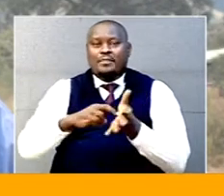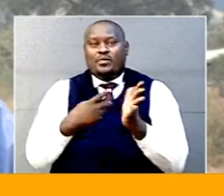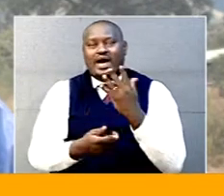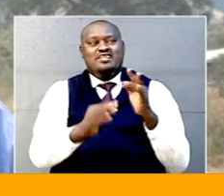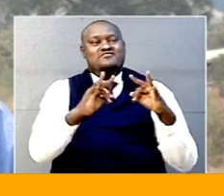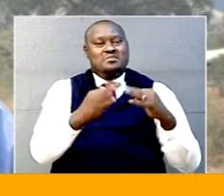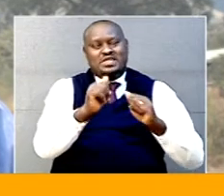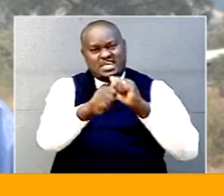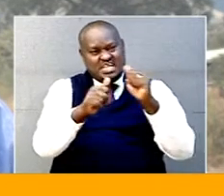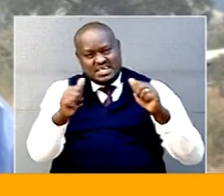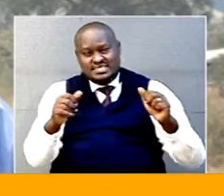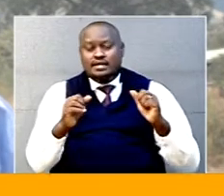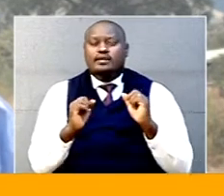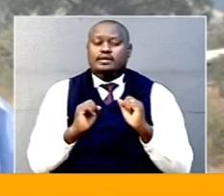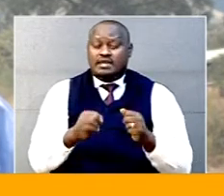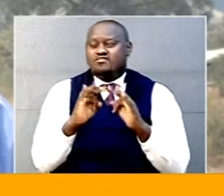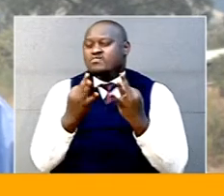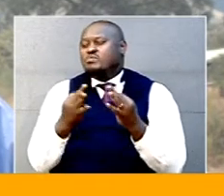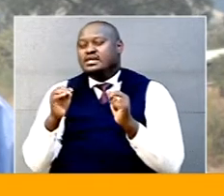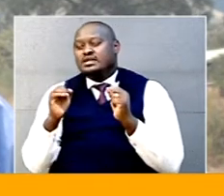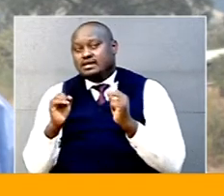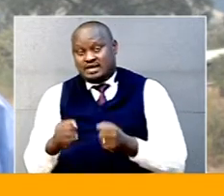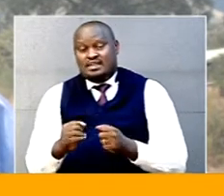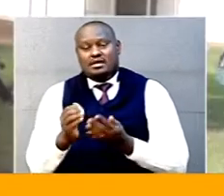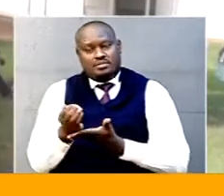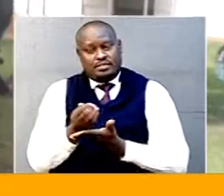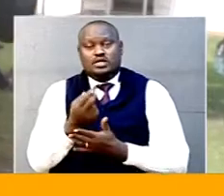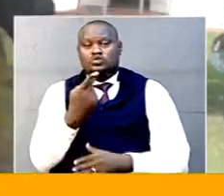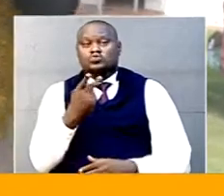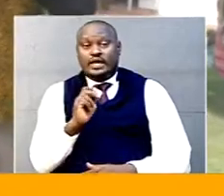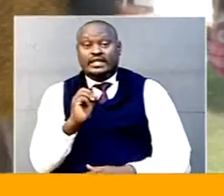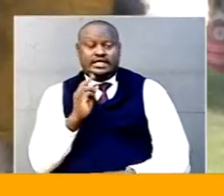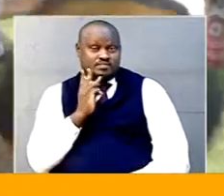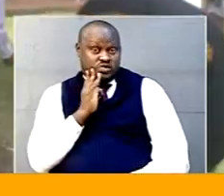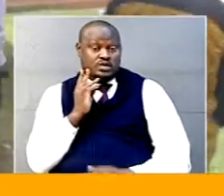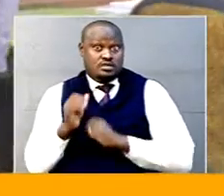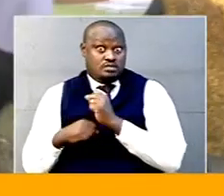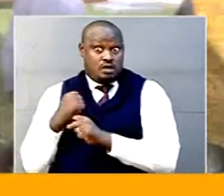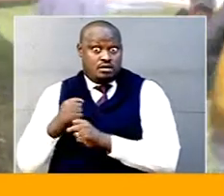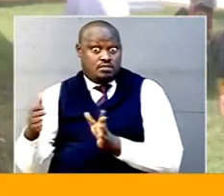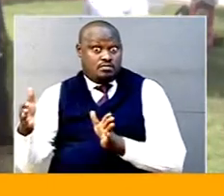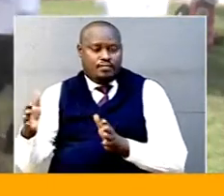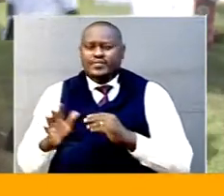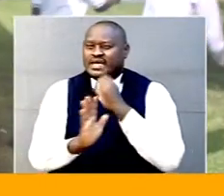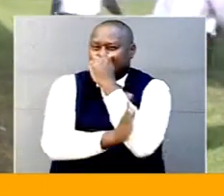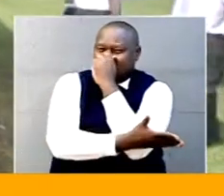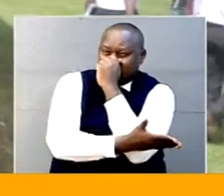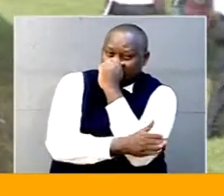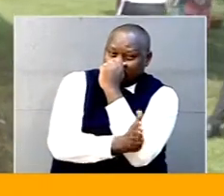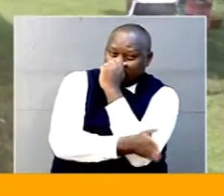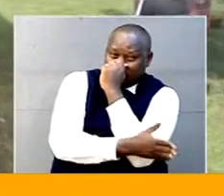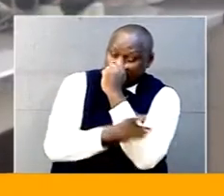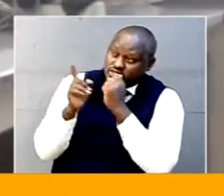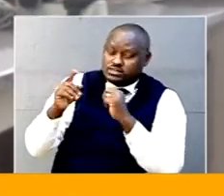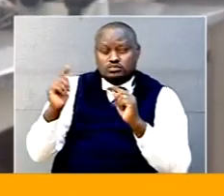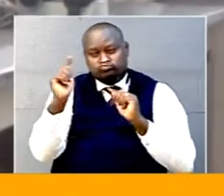in a year, minimally you can make about 20 million. In Chenjojo district, they took some time off to monitor operations